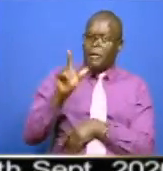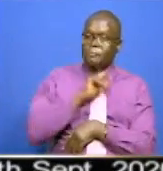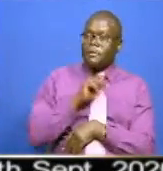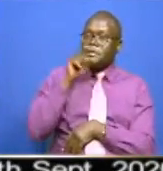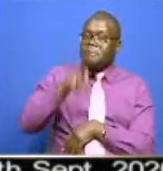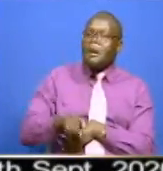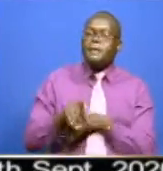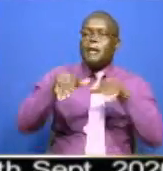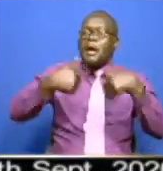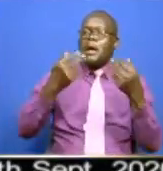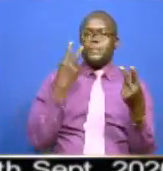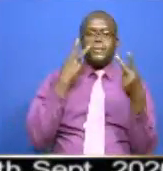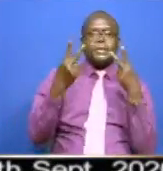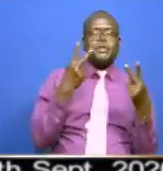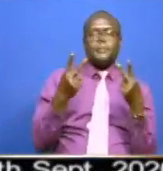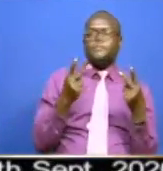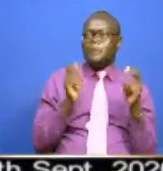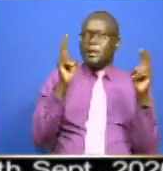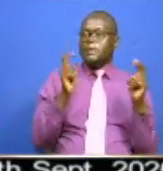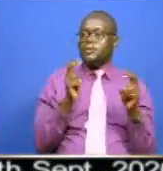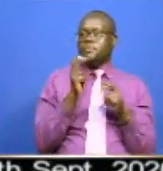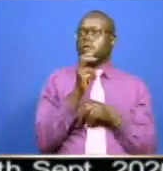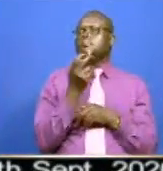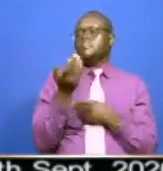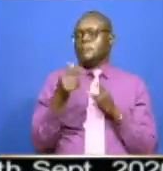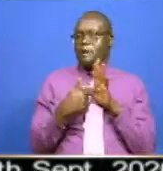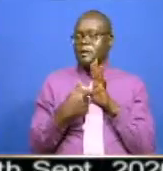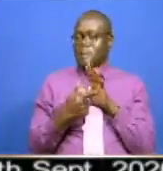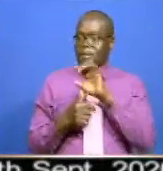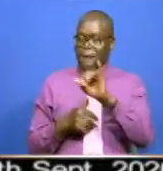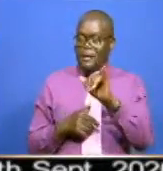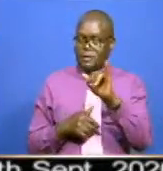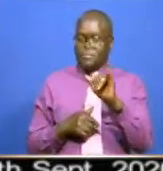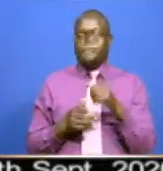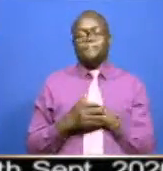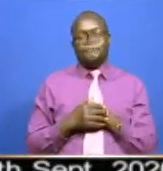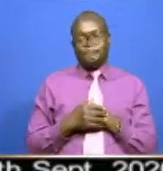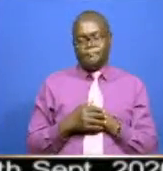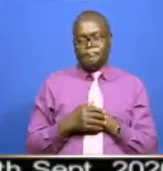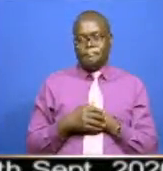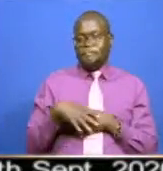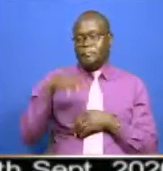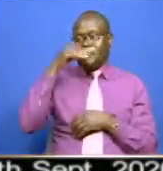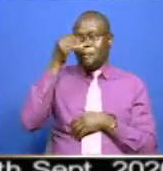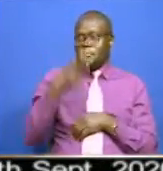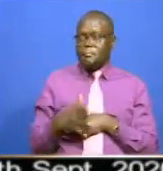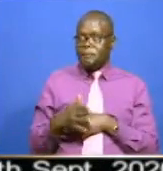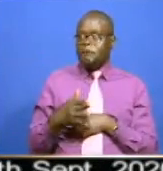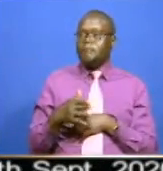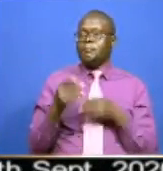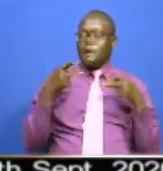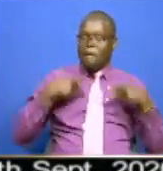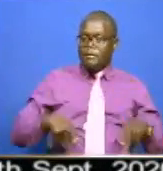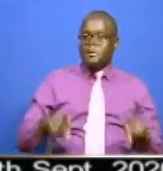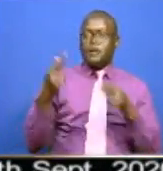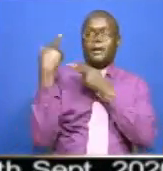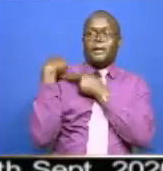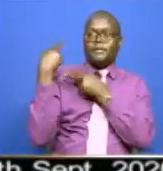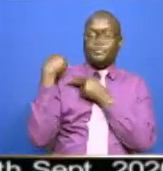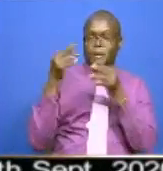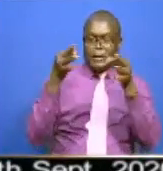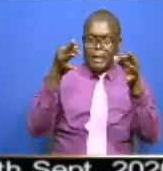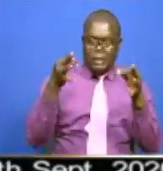do we look at issues such as that, Mr. Speaker? Mr. Speaker, on fiscal responsibility and